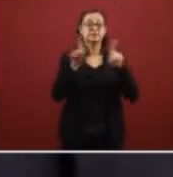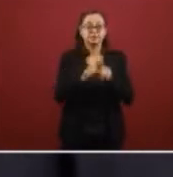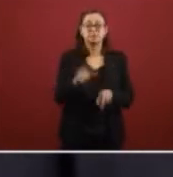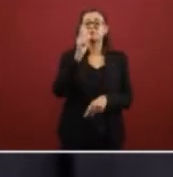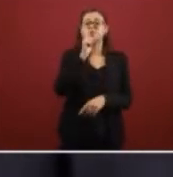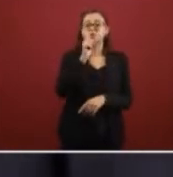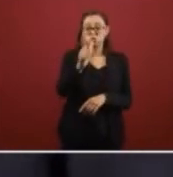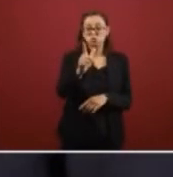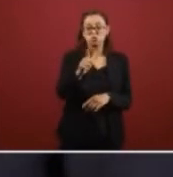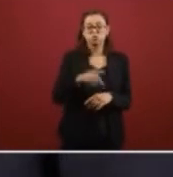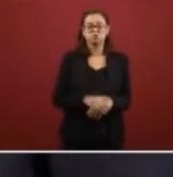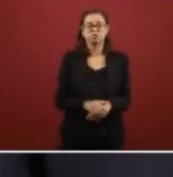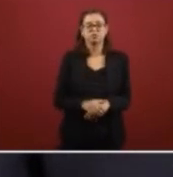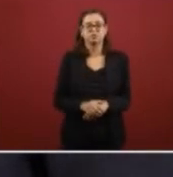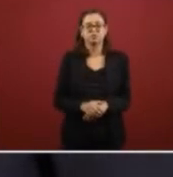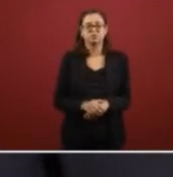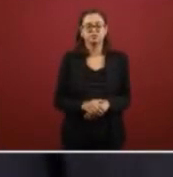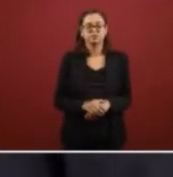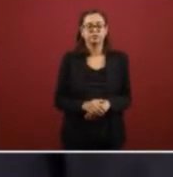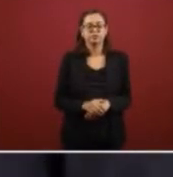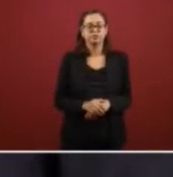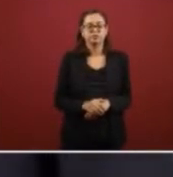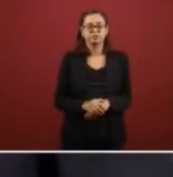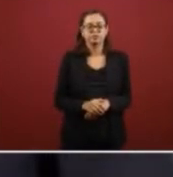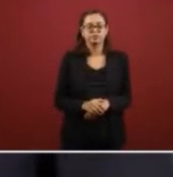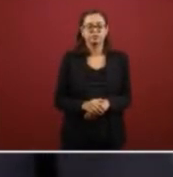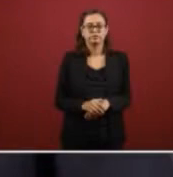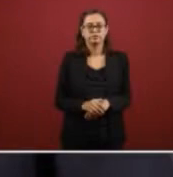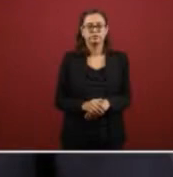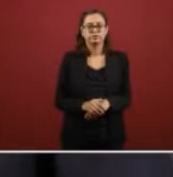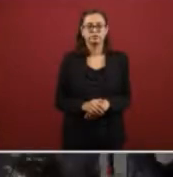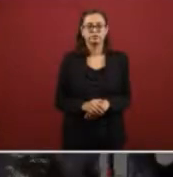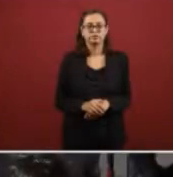and also electricity, because